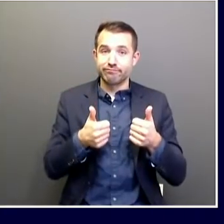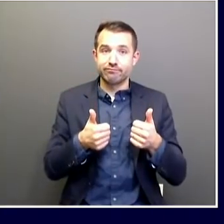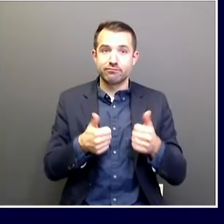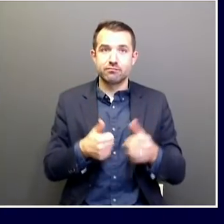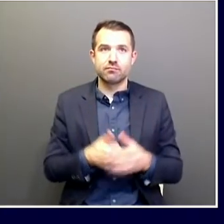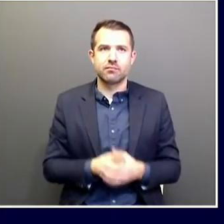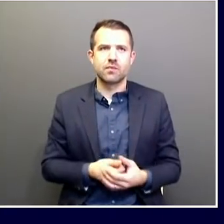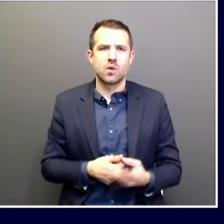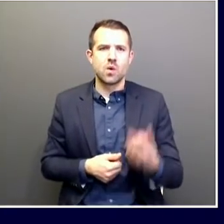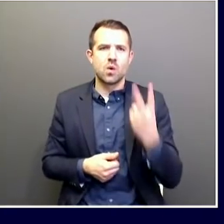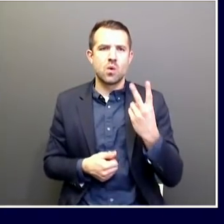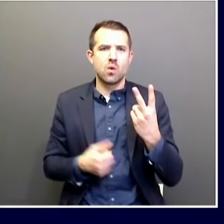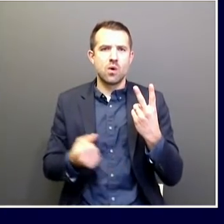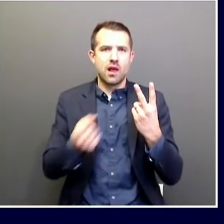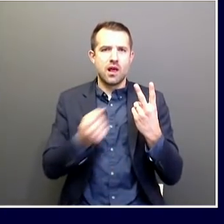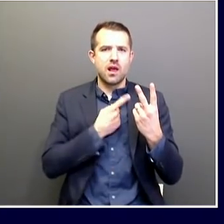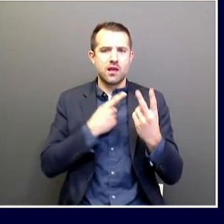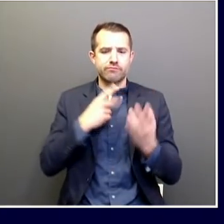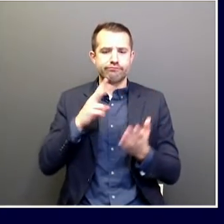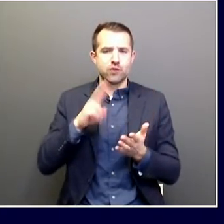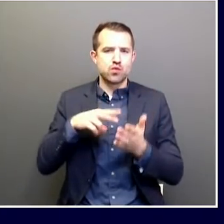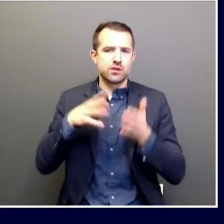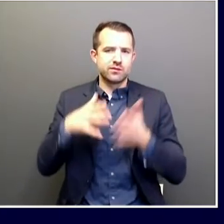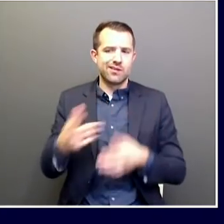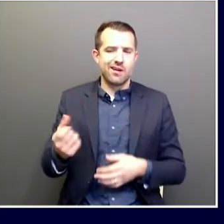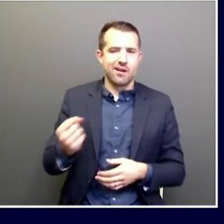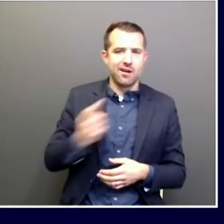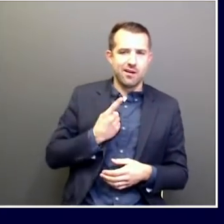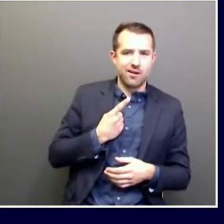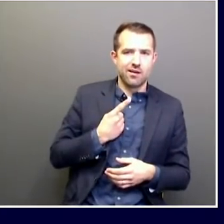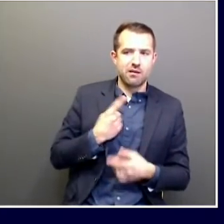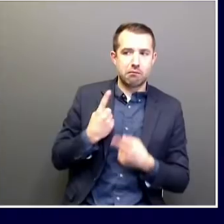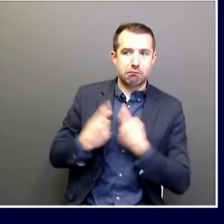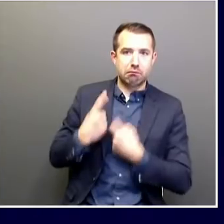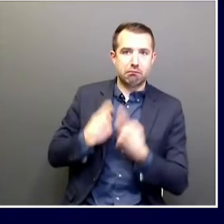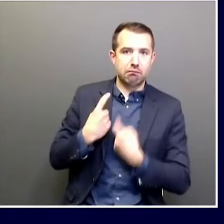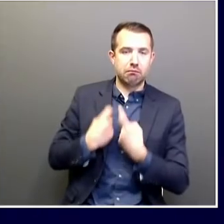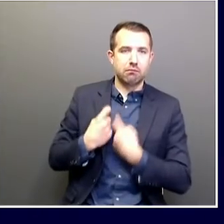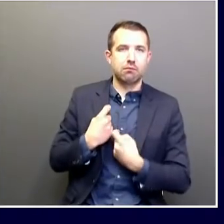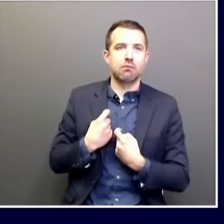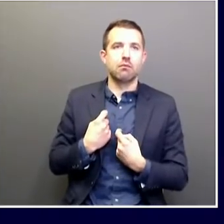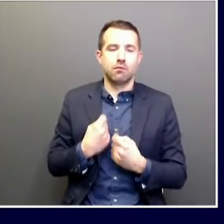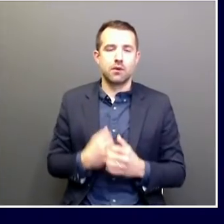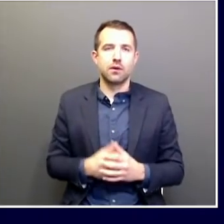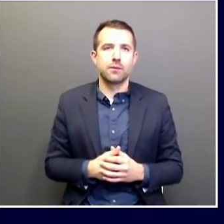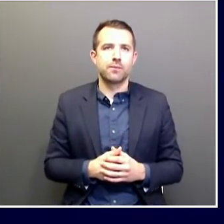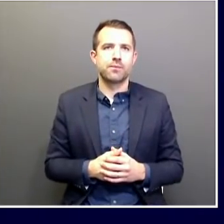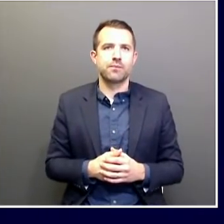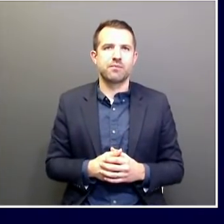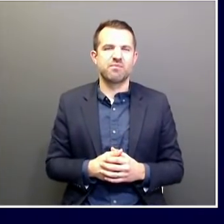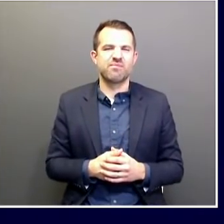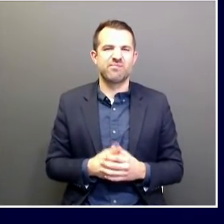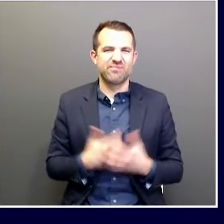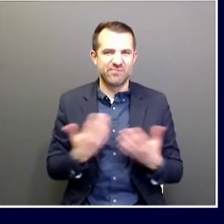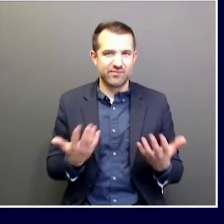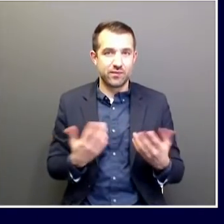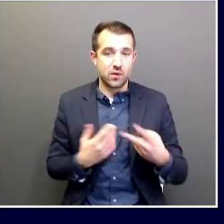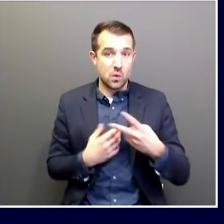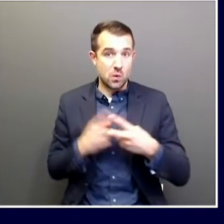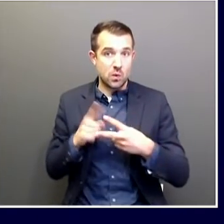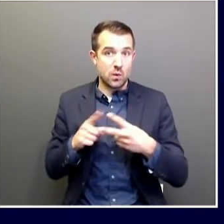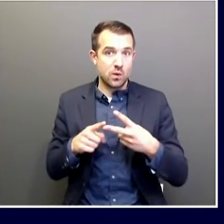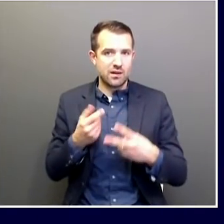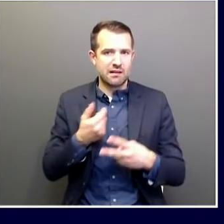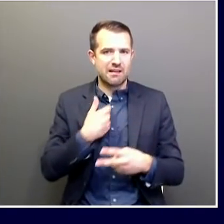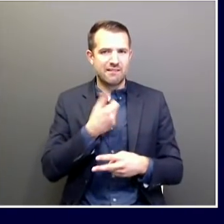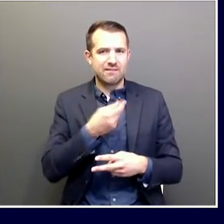which kind of follows up on what Lauren was asking. I feel that a couple of questions from readers who've said